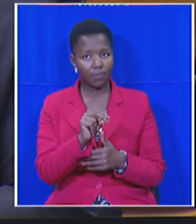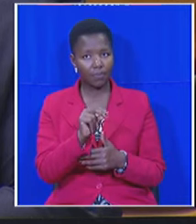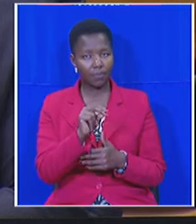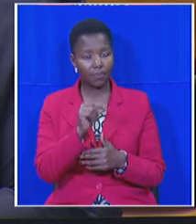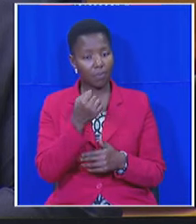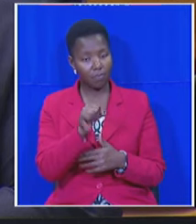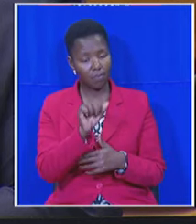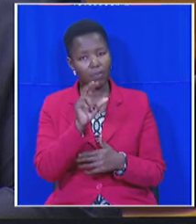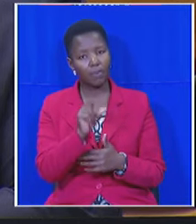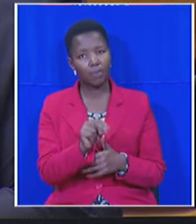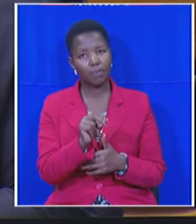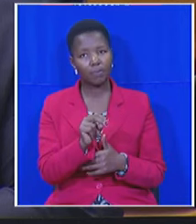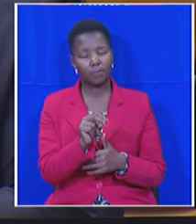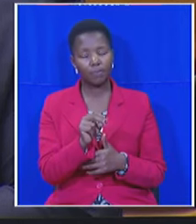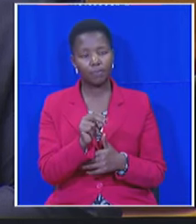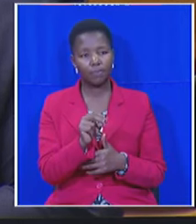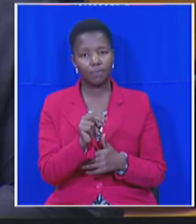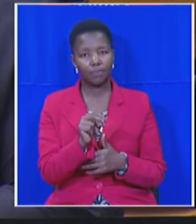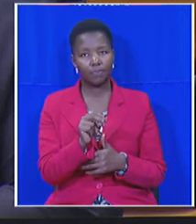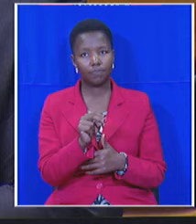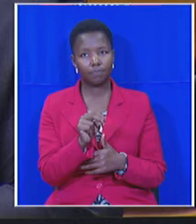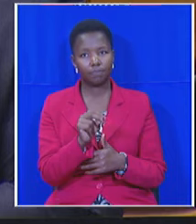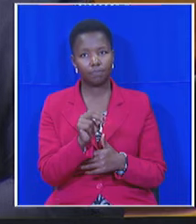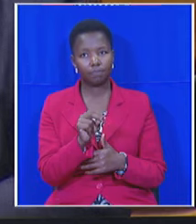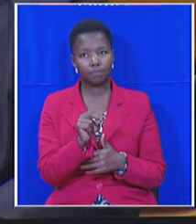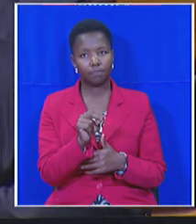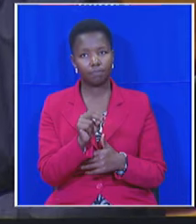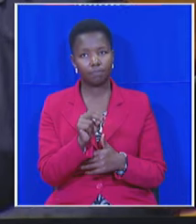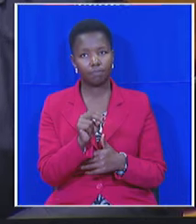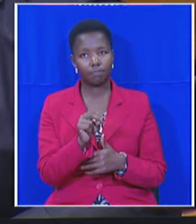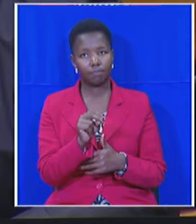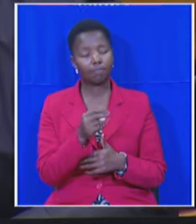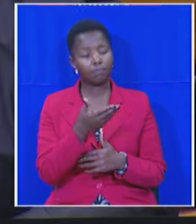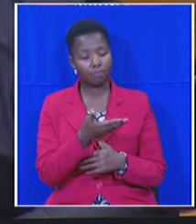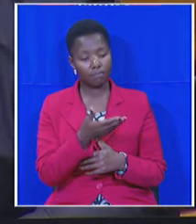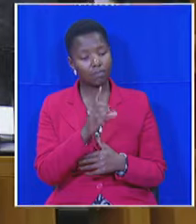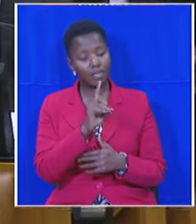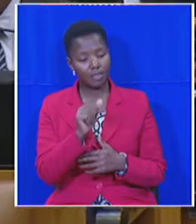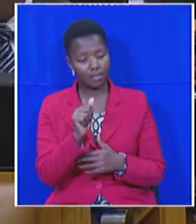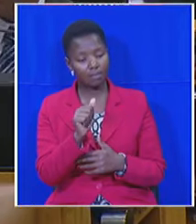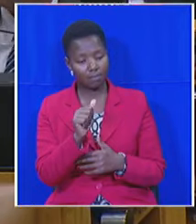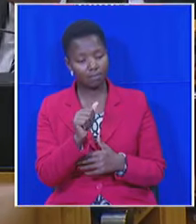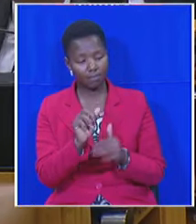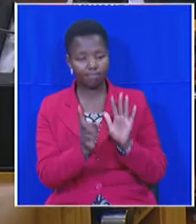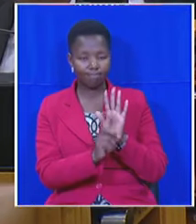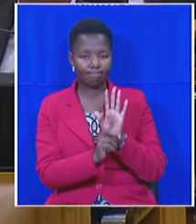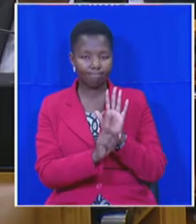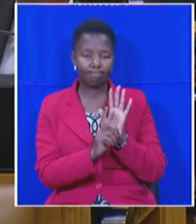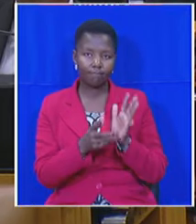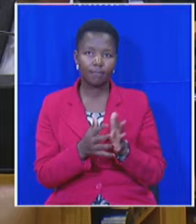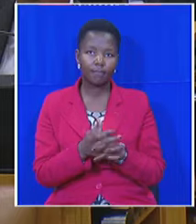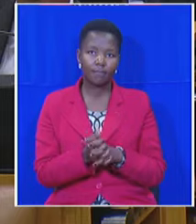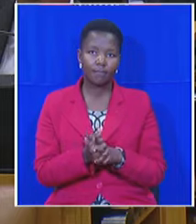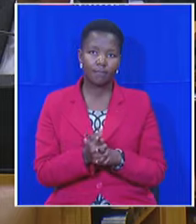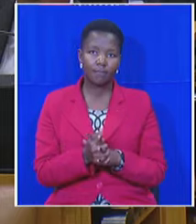against will say no. I think the ayes have it. Chair, the DA calls for a division. Thank you very A